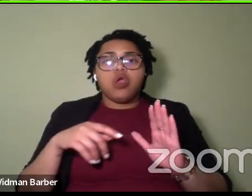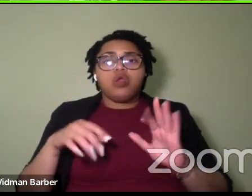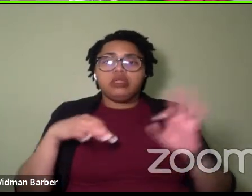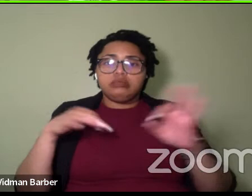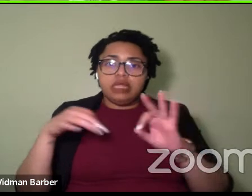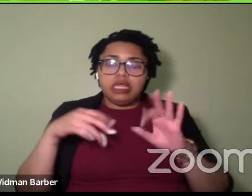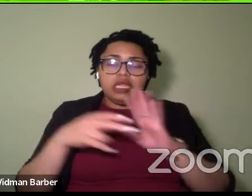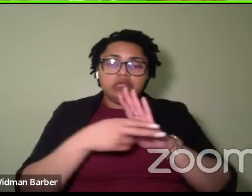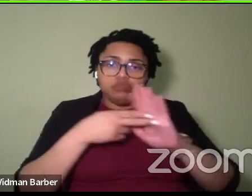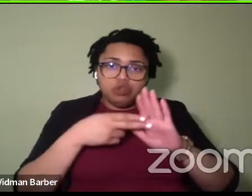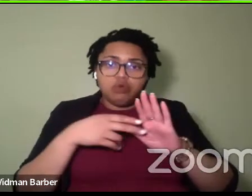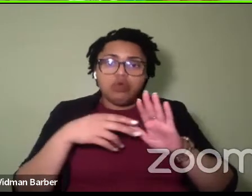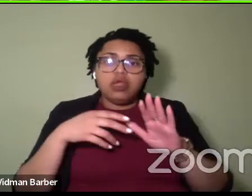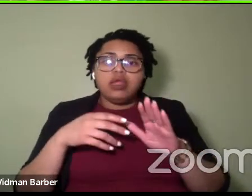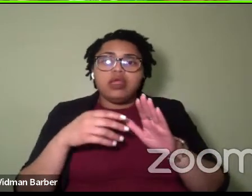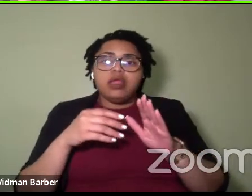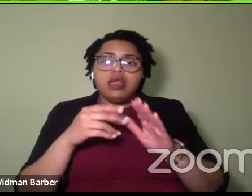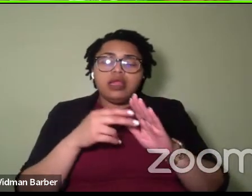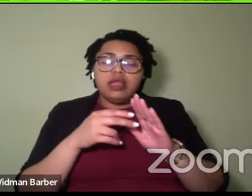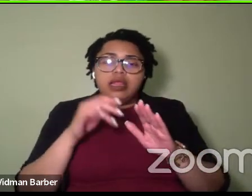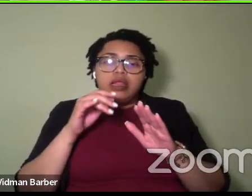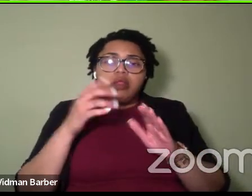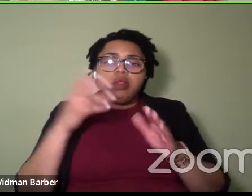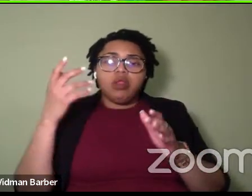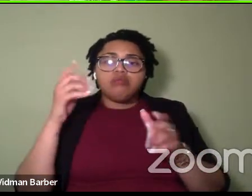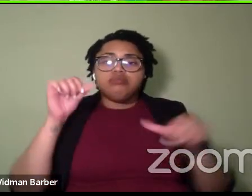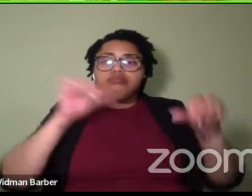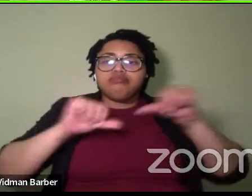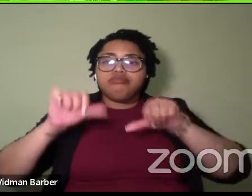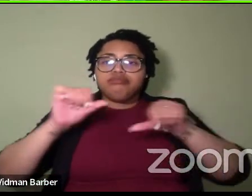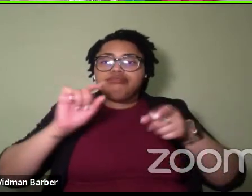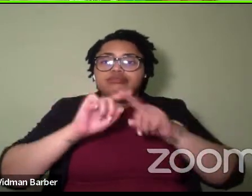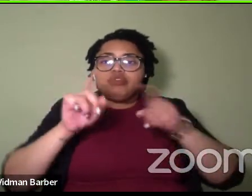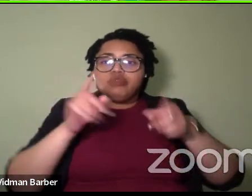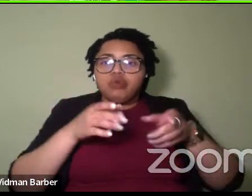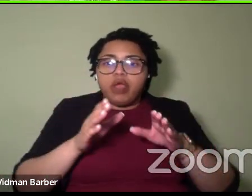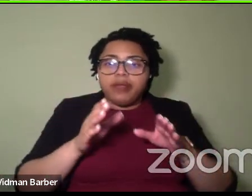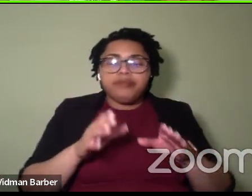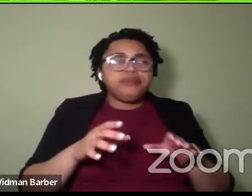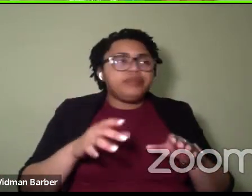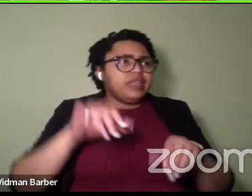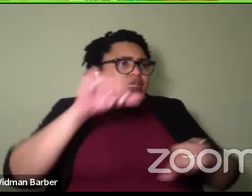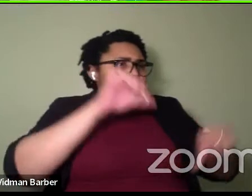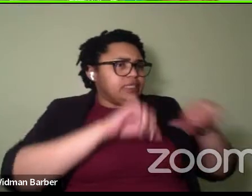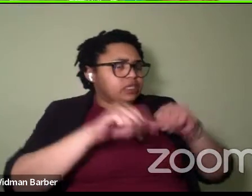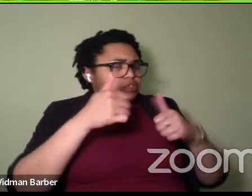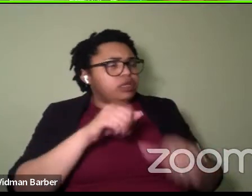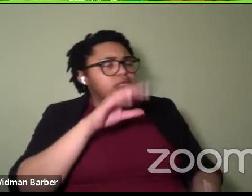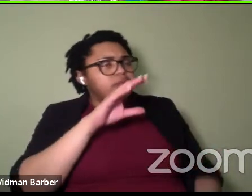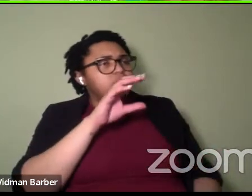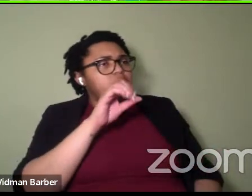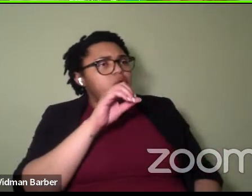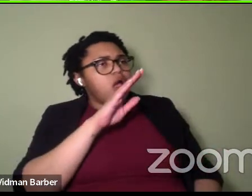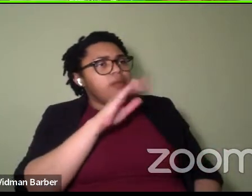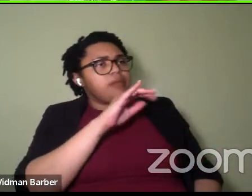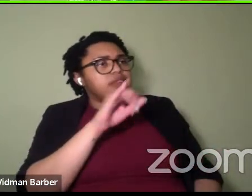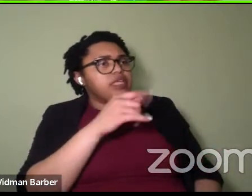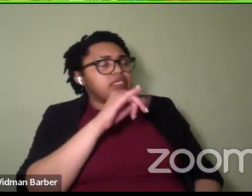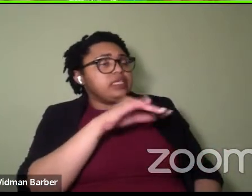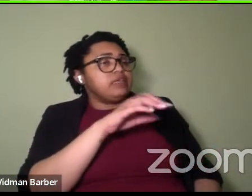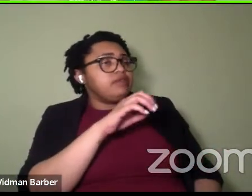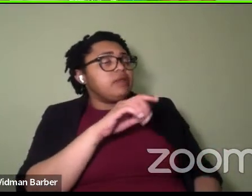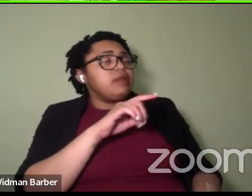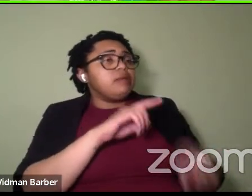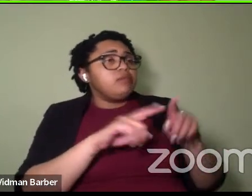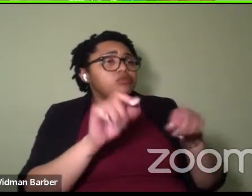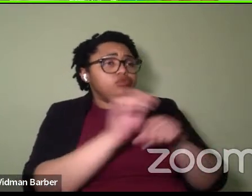having where science tries to be objective. But in reality, as Black and Indigenous scientists, we do not remove